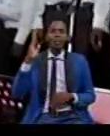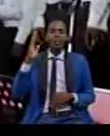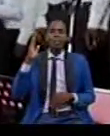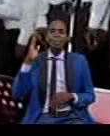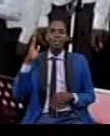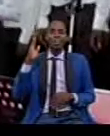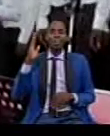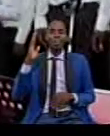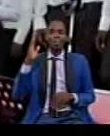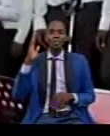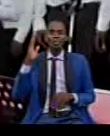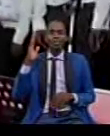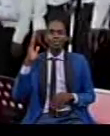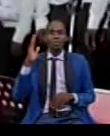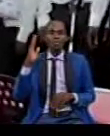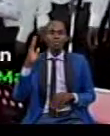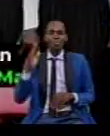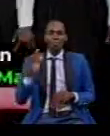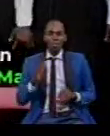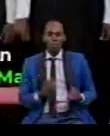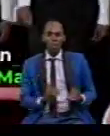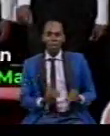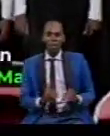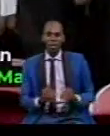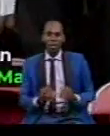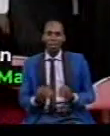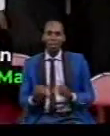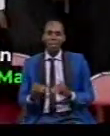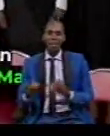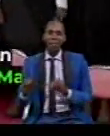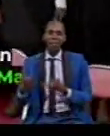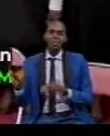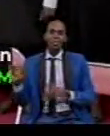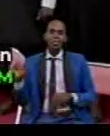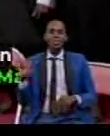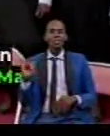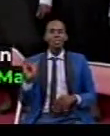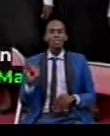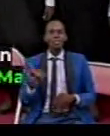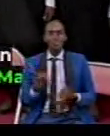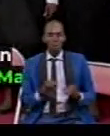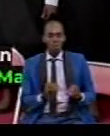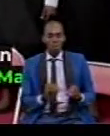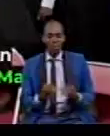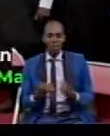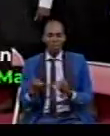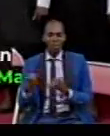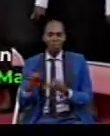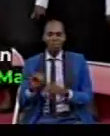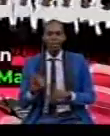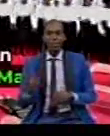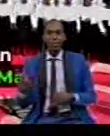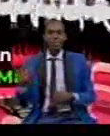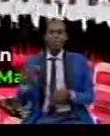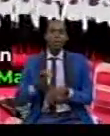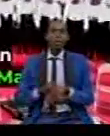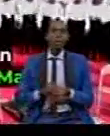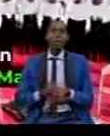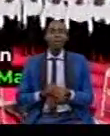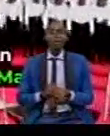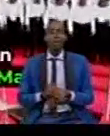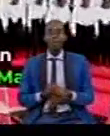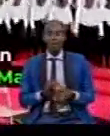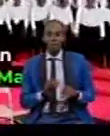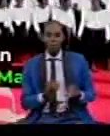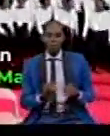234-91-544-49-263. You have taken this decision on radio, or you are listening on radio, or